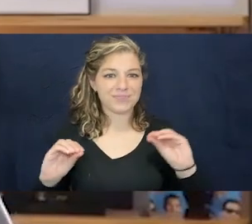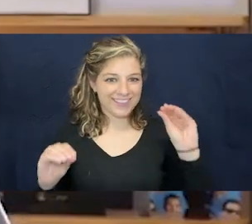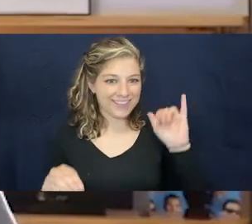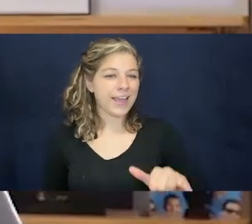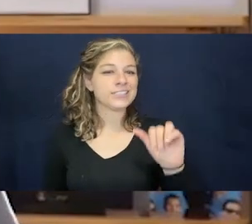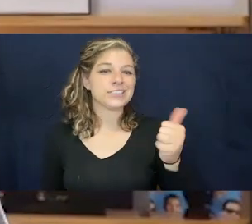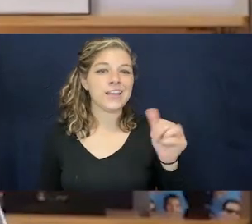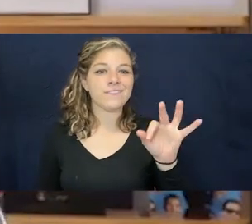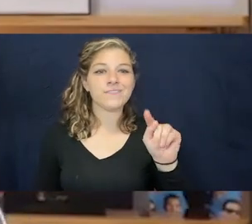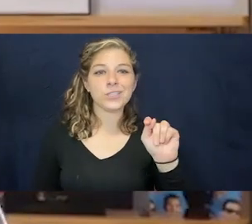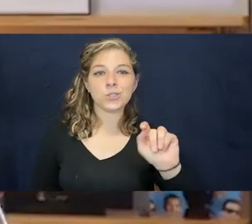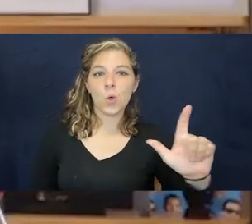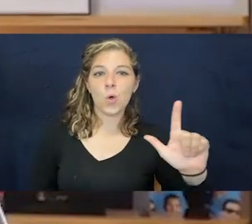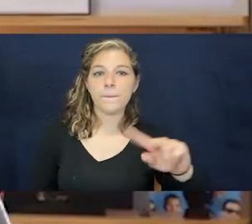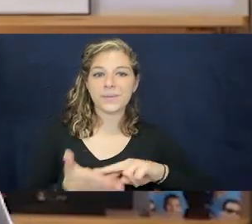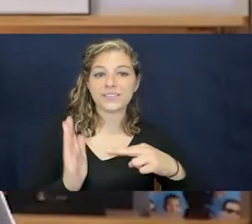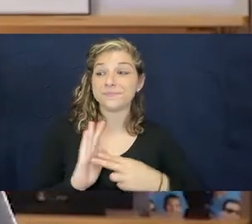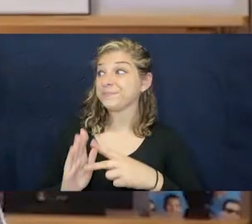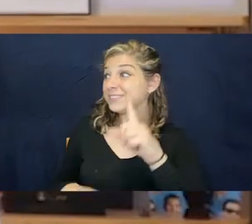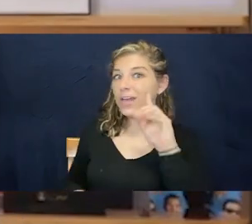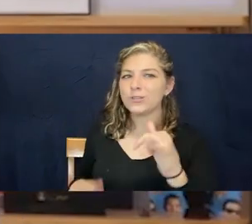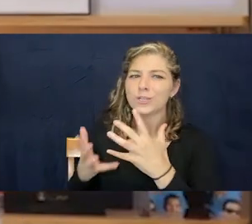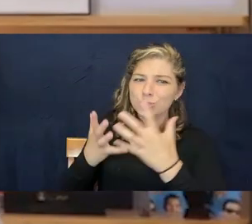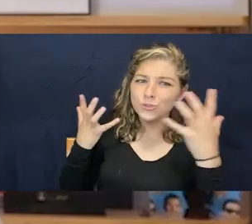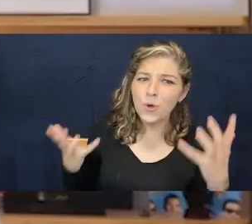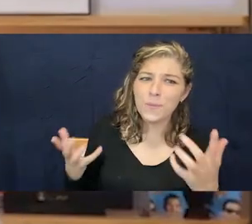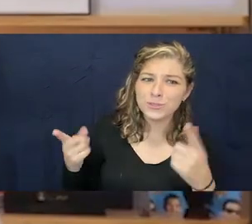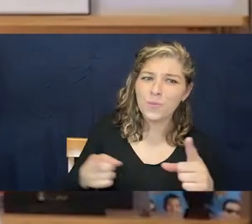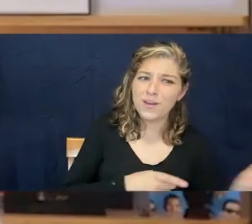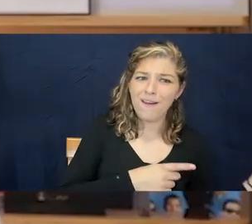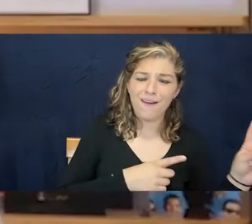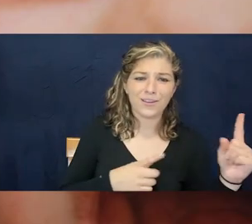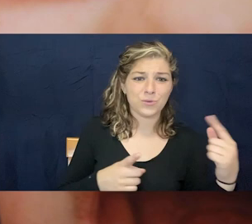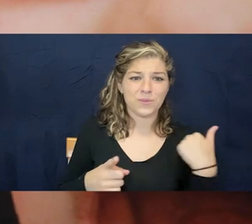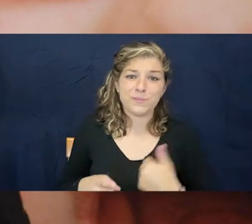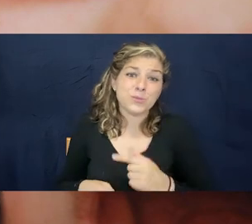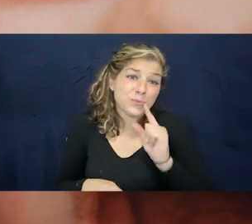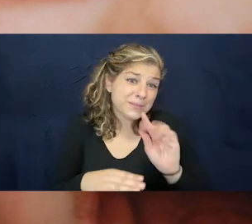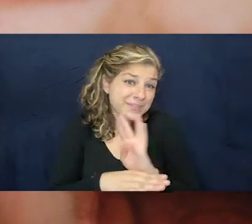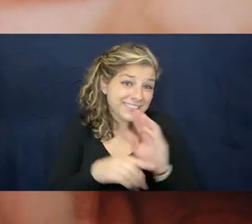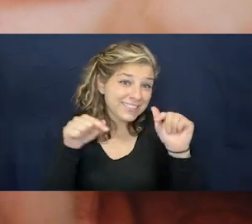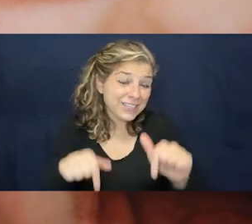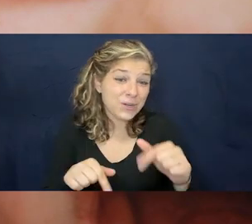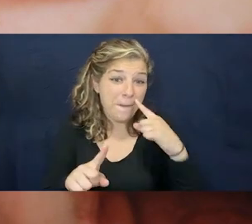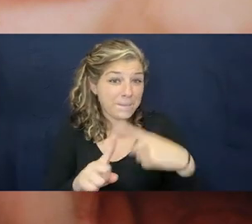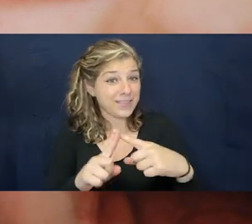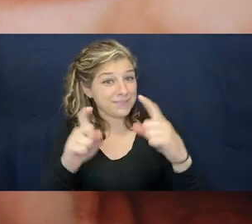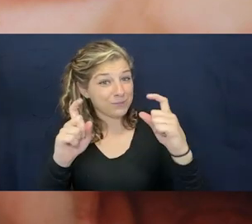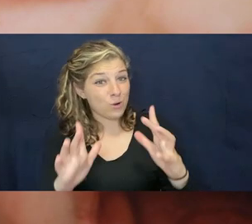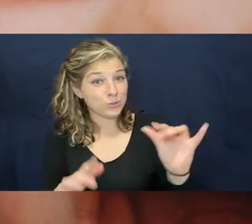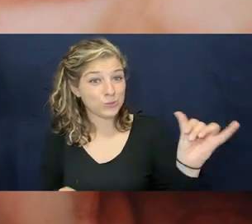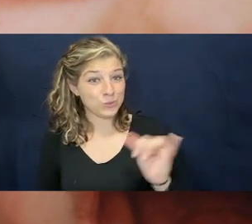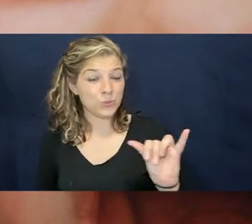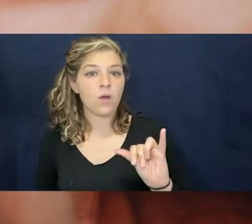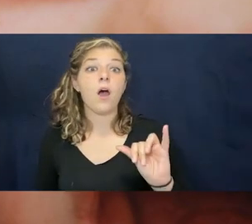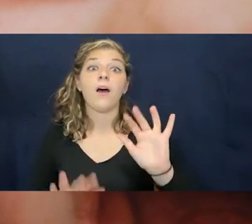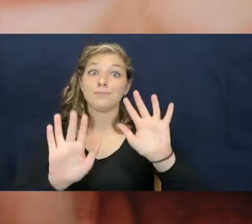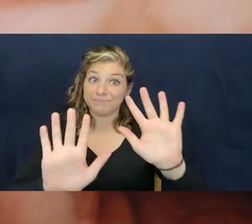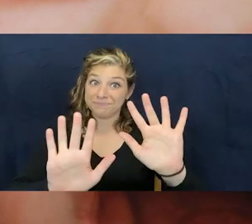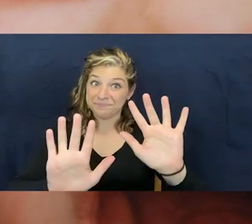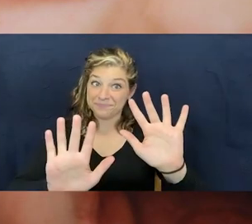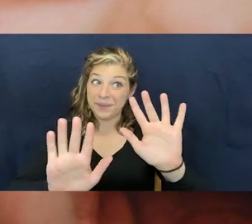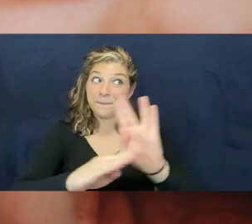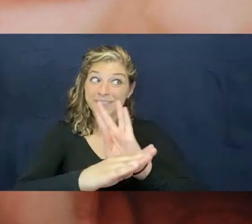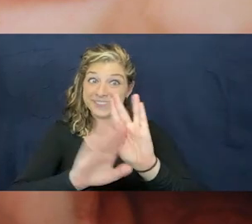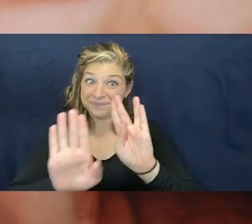beliefs, without anything holding you back. And that's what 10 feet tall really is. Sounds like you have so much going on. We've been really busy here